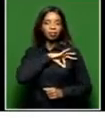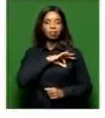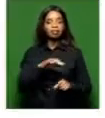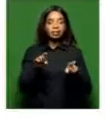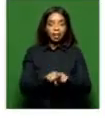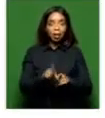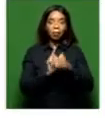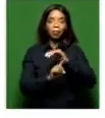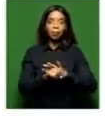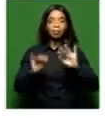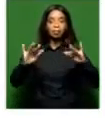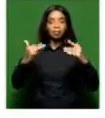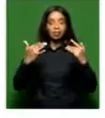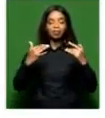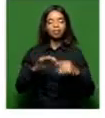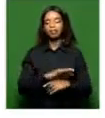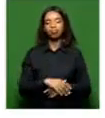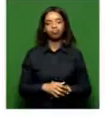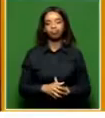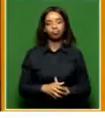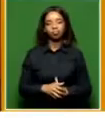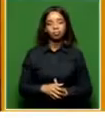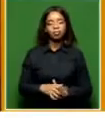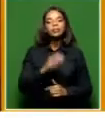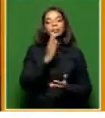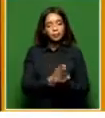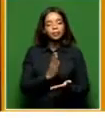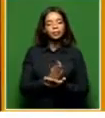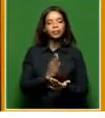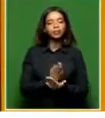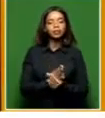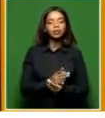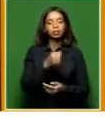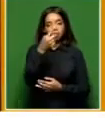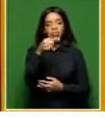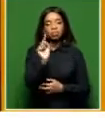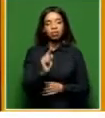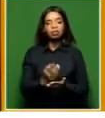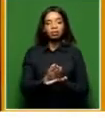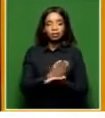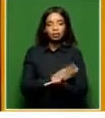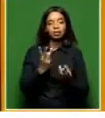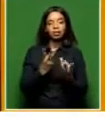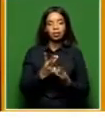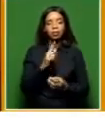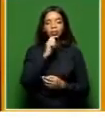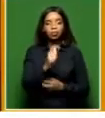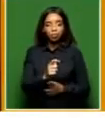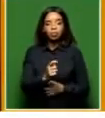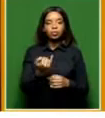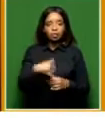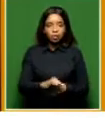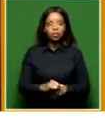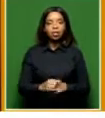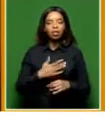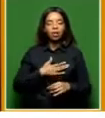to sell like hard copies myself. Yeah, indeed, you're quite right there, that some people are still staunch and